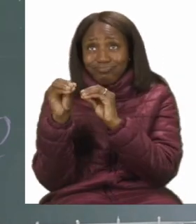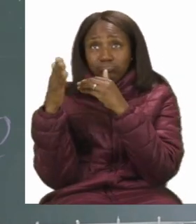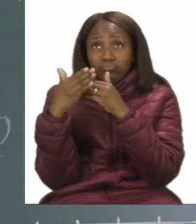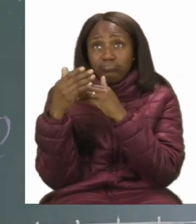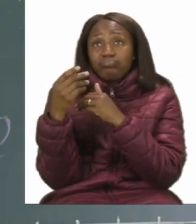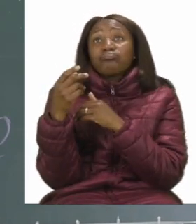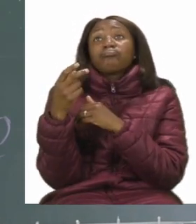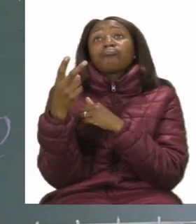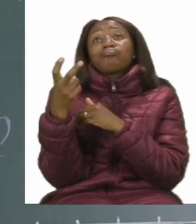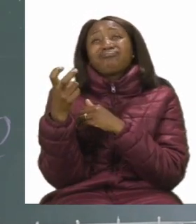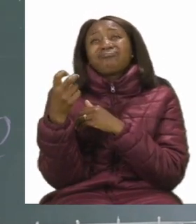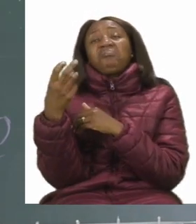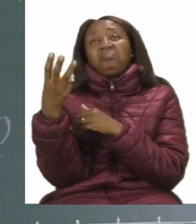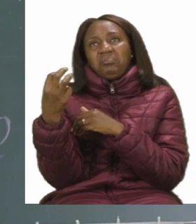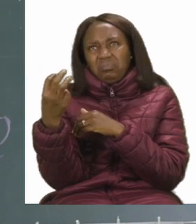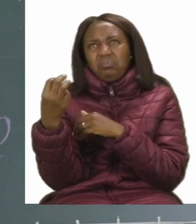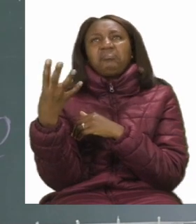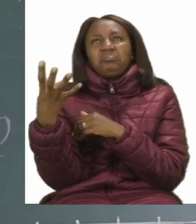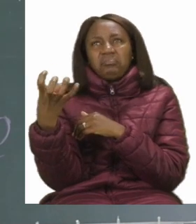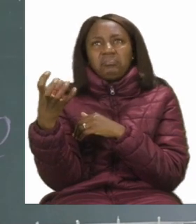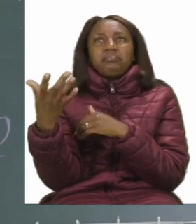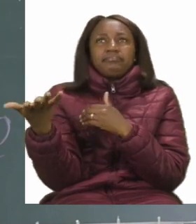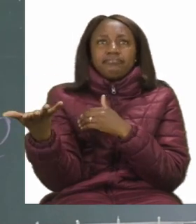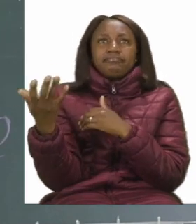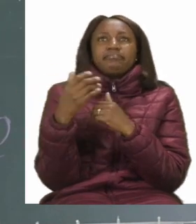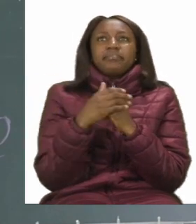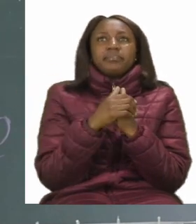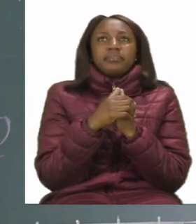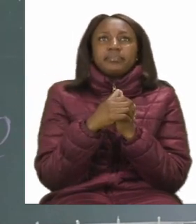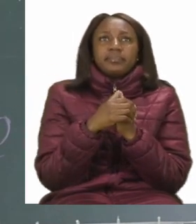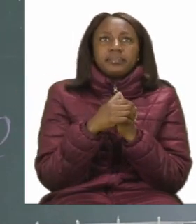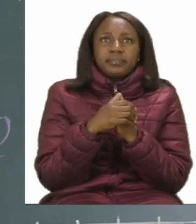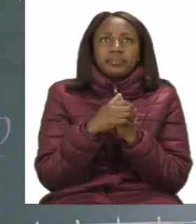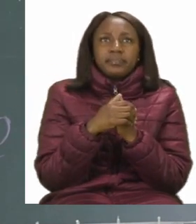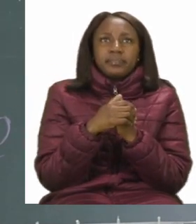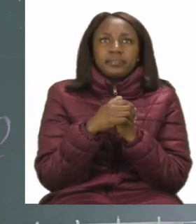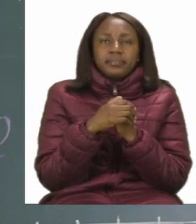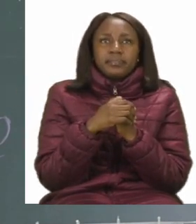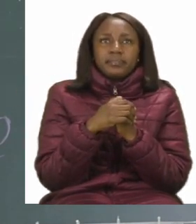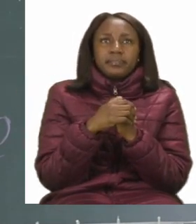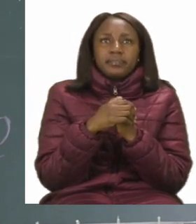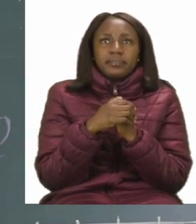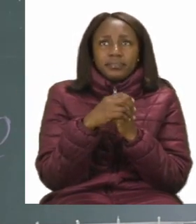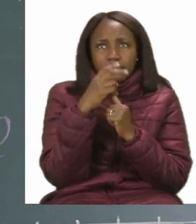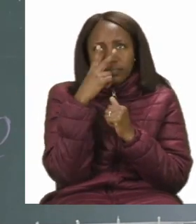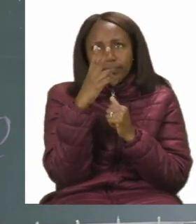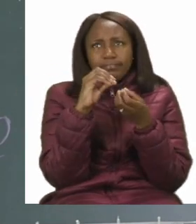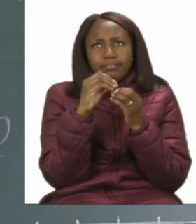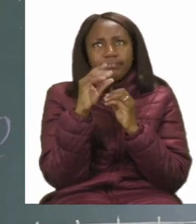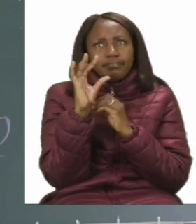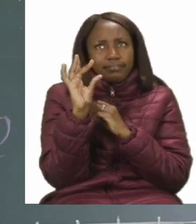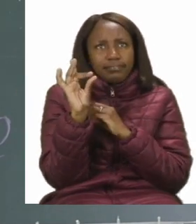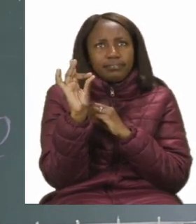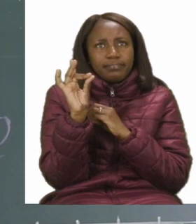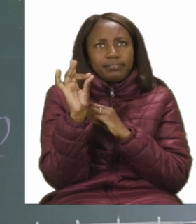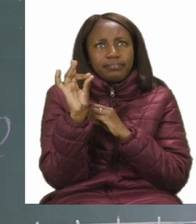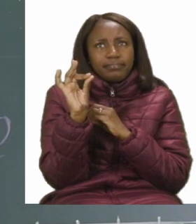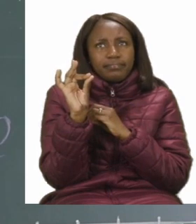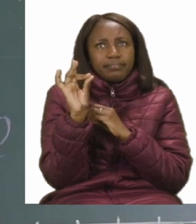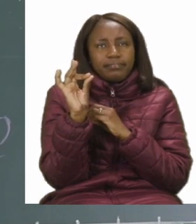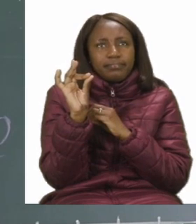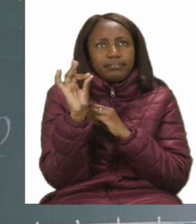5 and more, we round to the next 10. So once again, we look at our